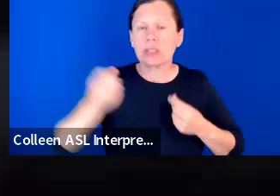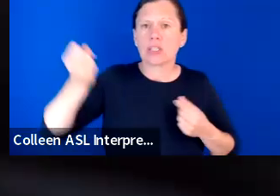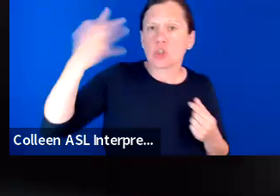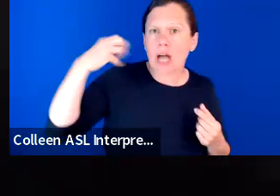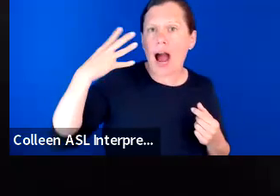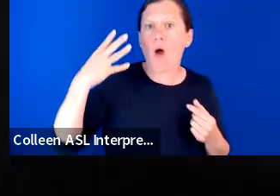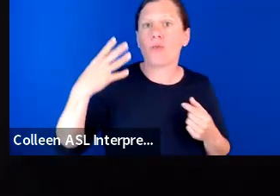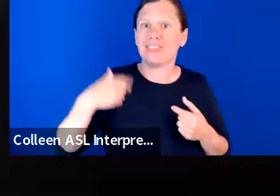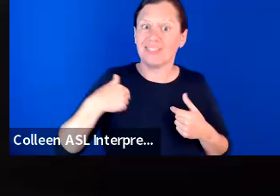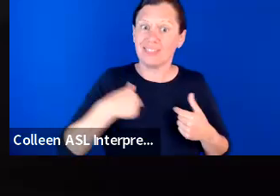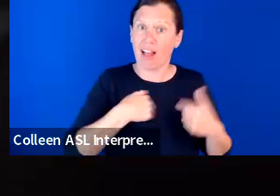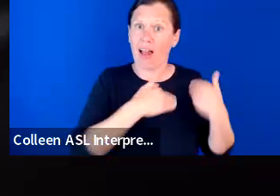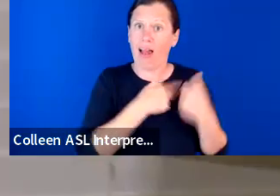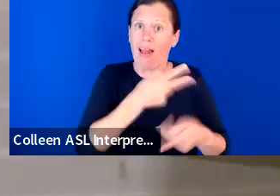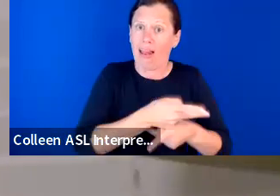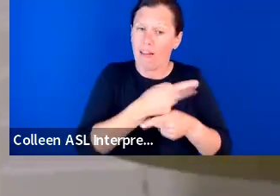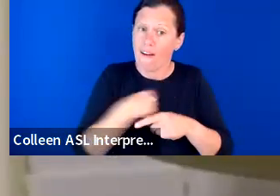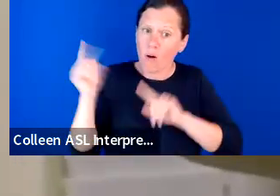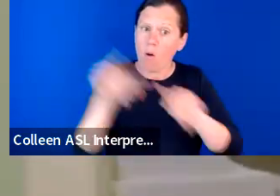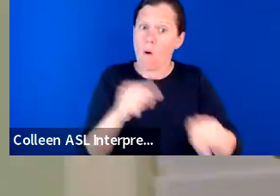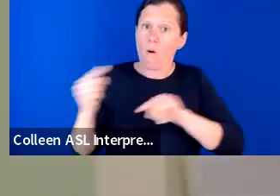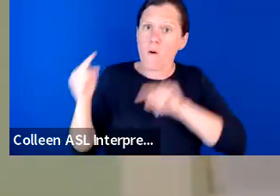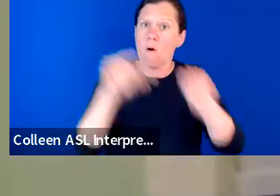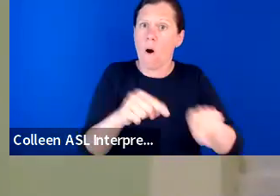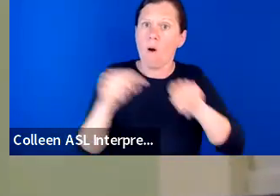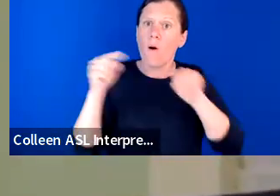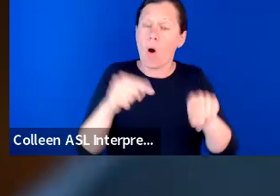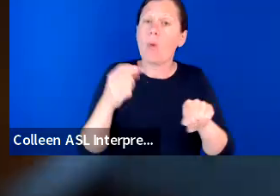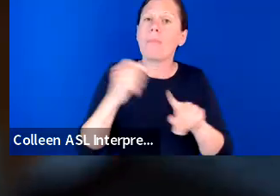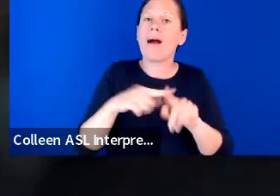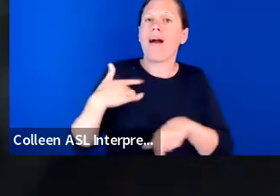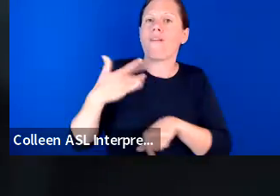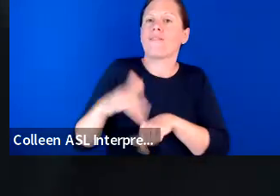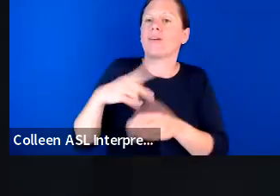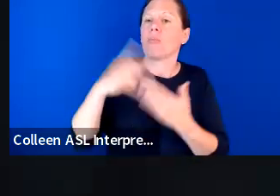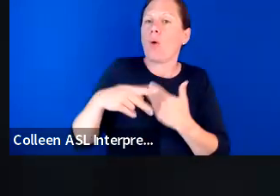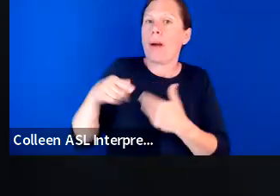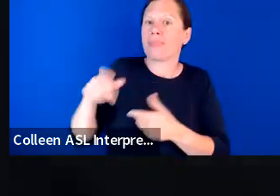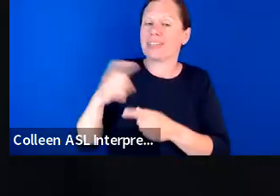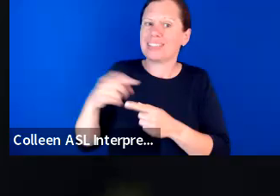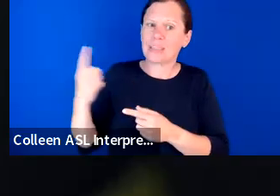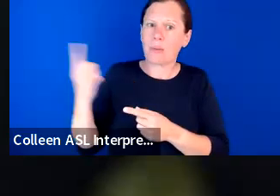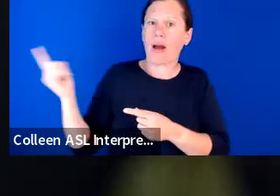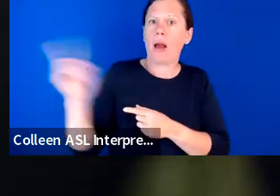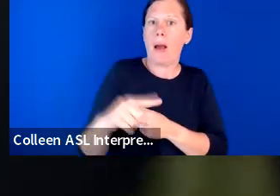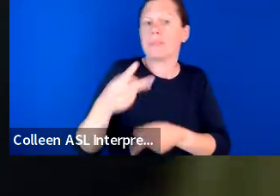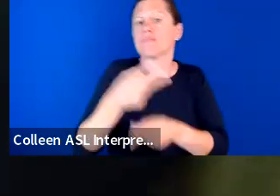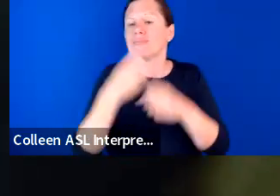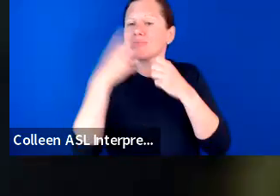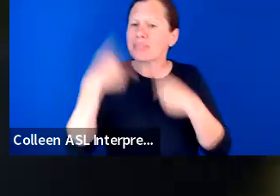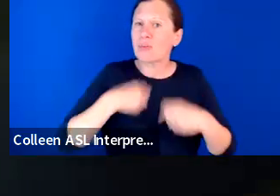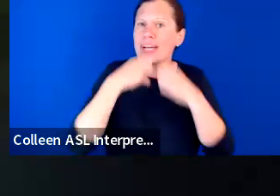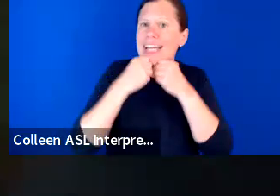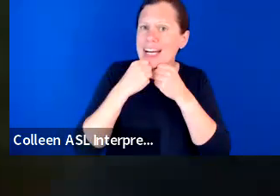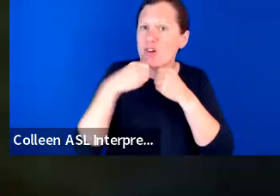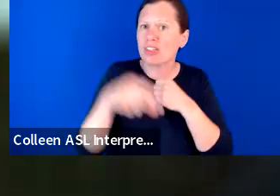unique program. As you get older, you're still cared for and you're still valuable. It's just great to know that if you need it, Walk Cares will be there